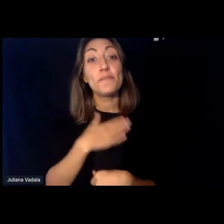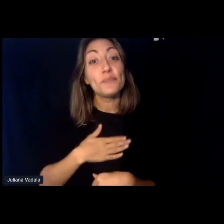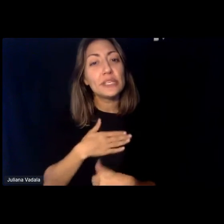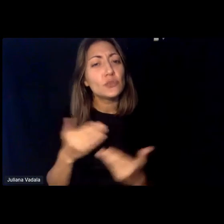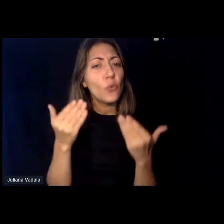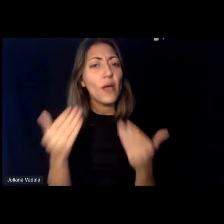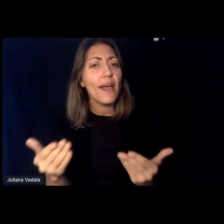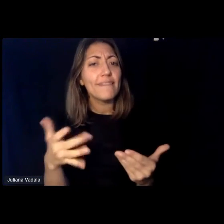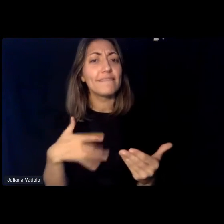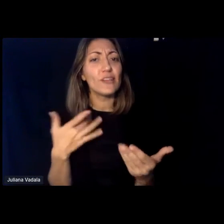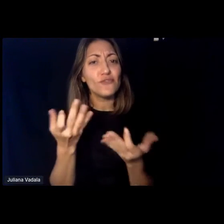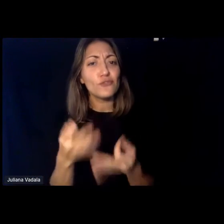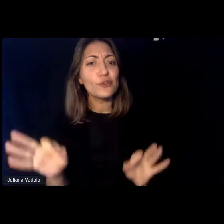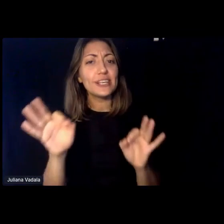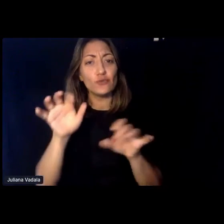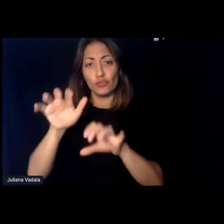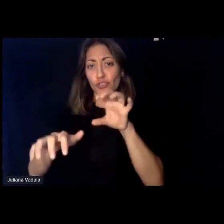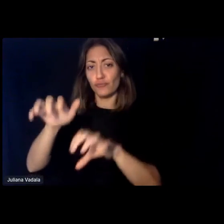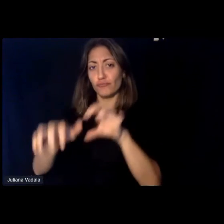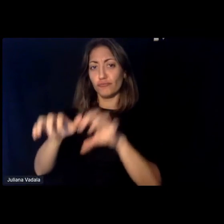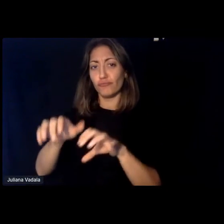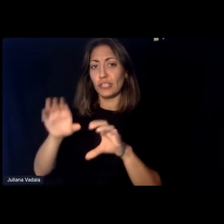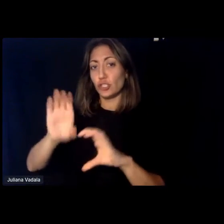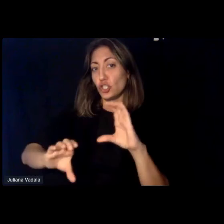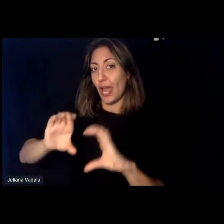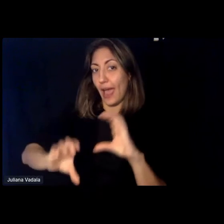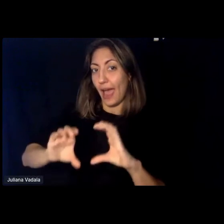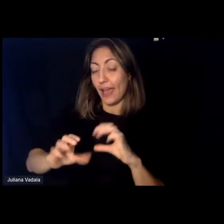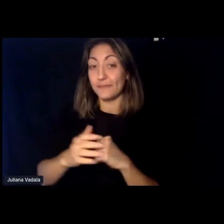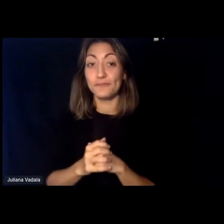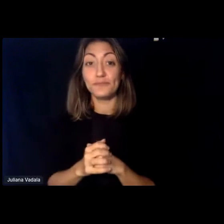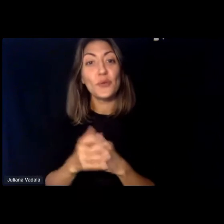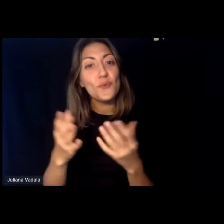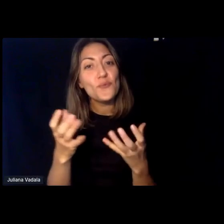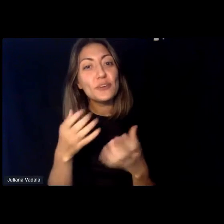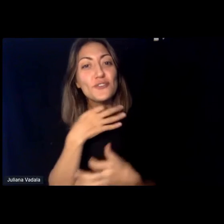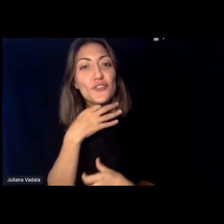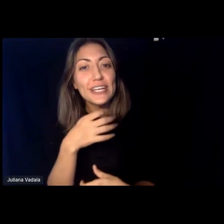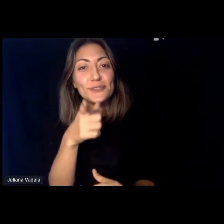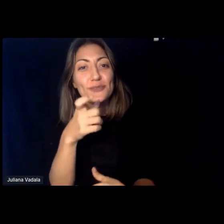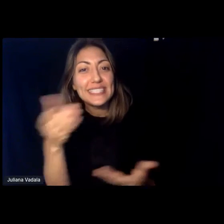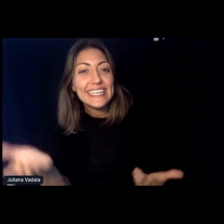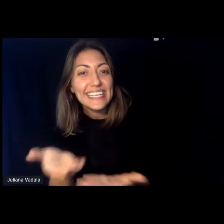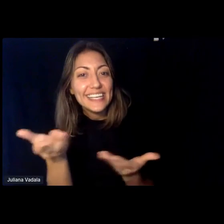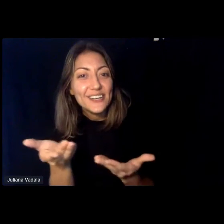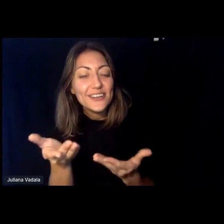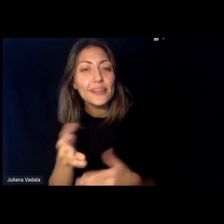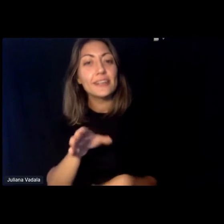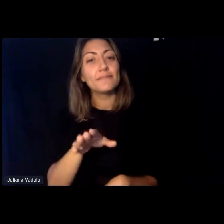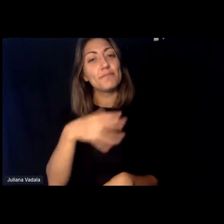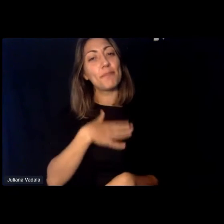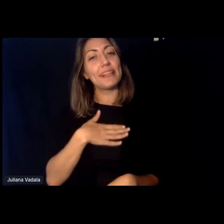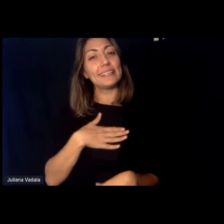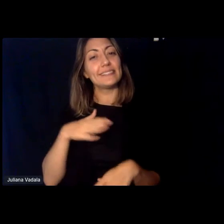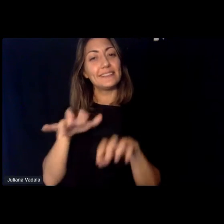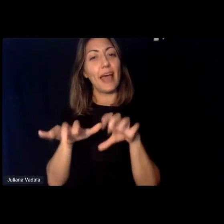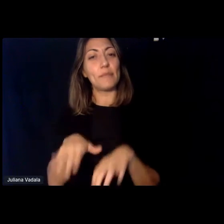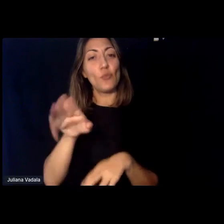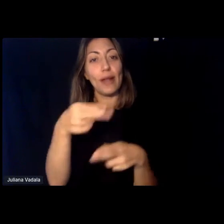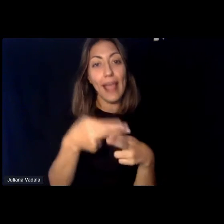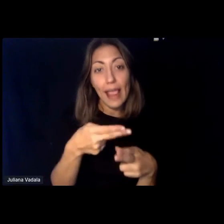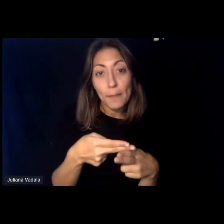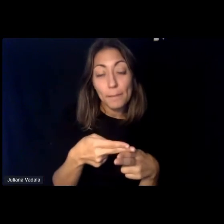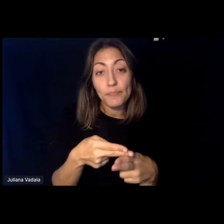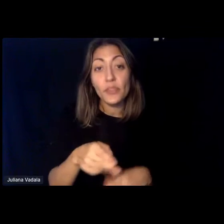see who's here by typing your name, your Indivisible group, if you have one, and the city and the